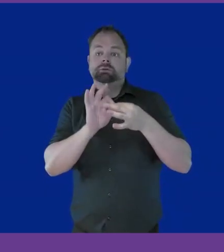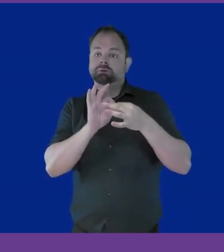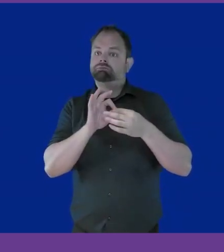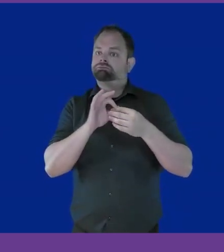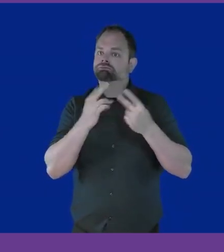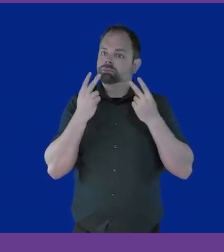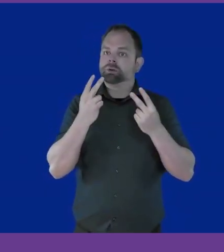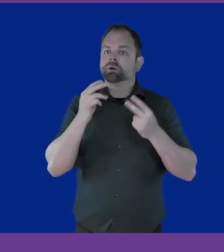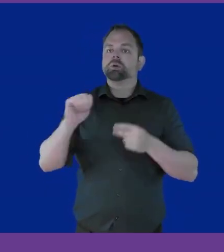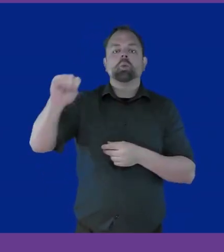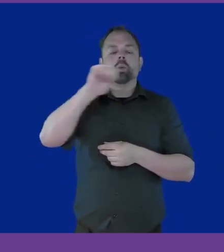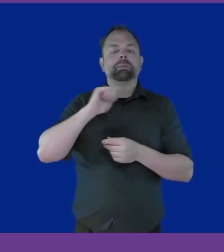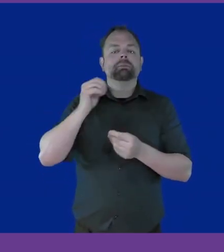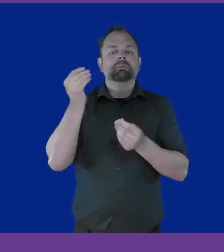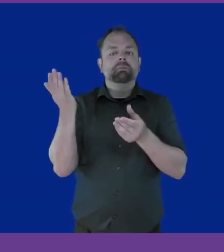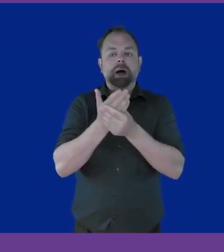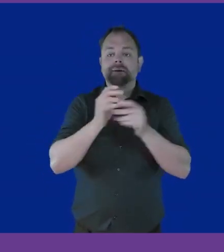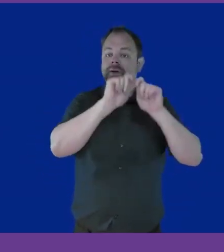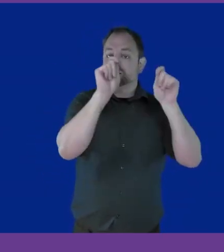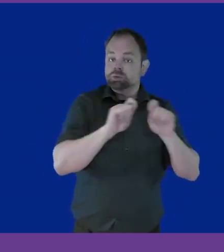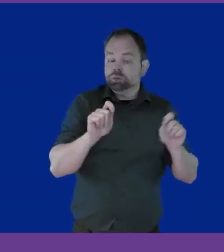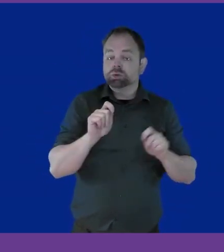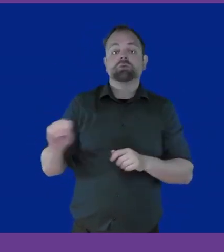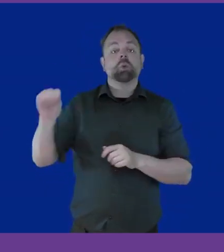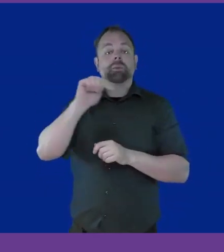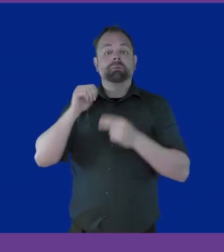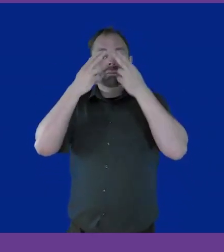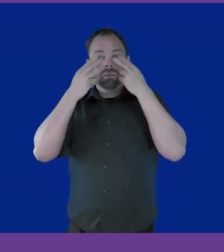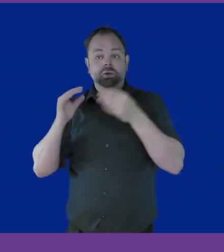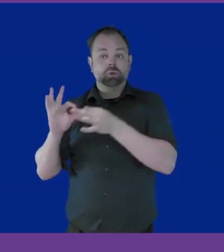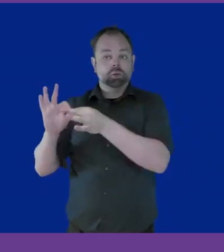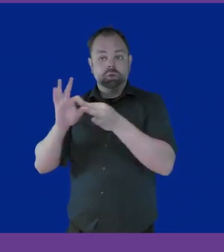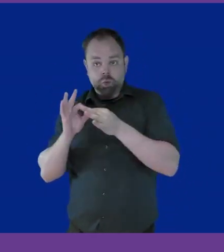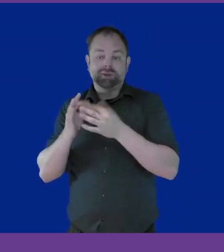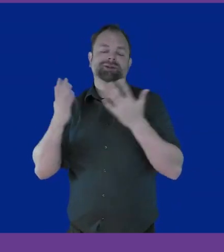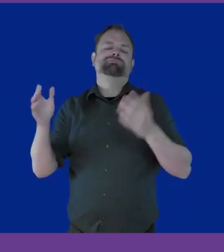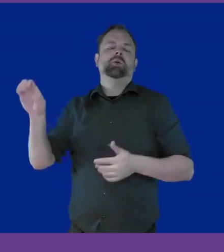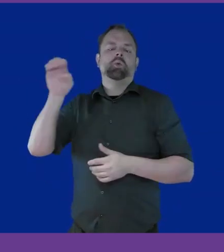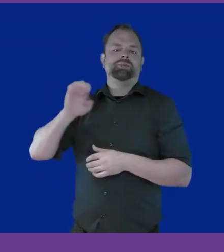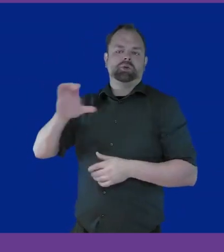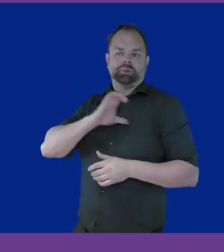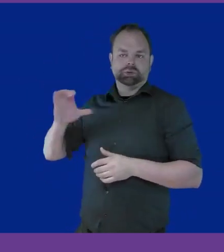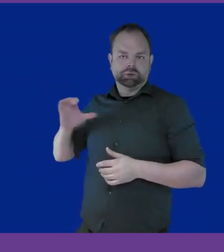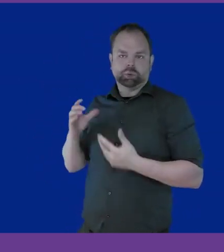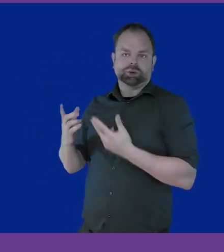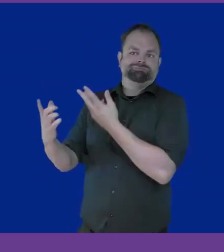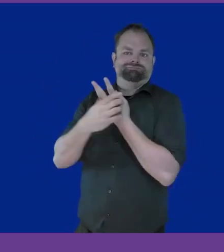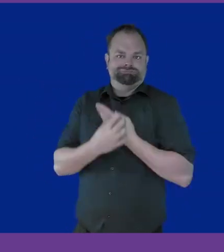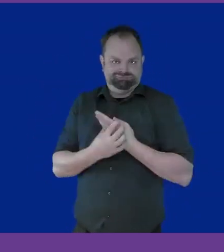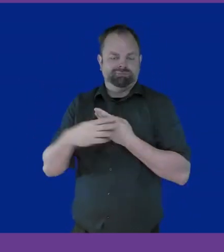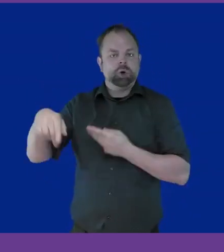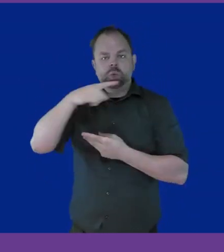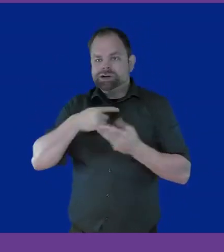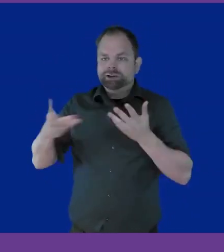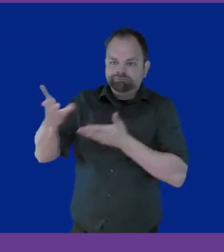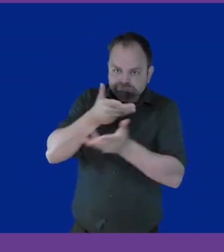important part in the AccessibleEU, because it's the responsible of this center. I don't